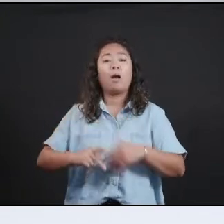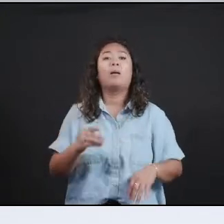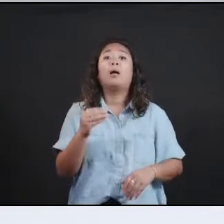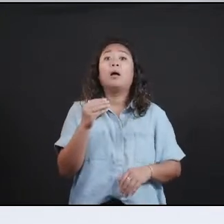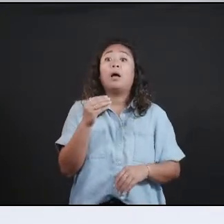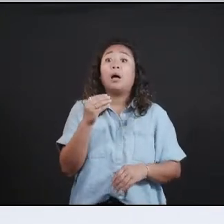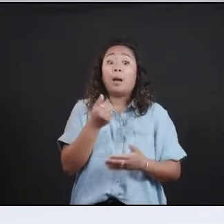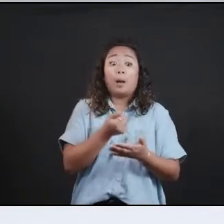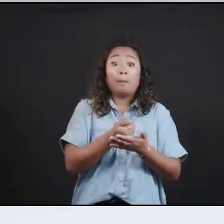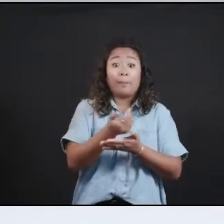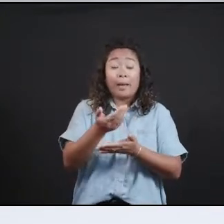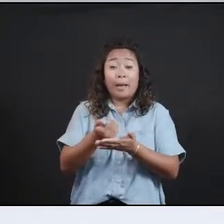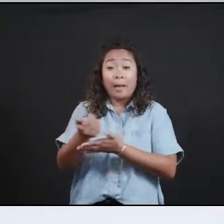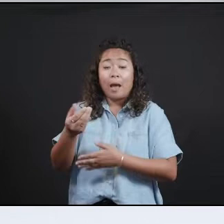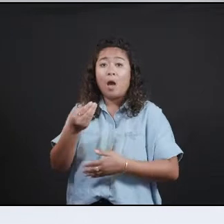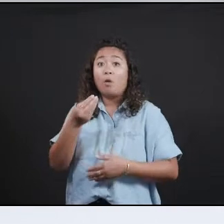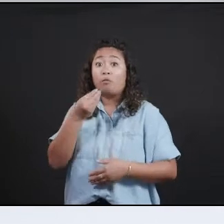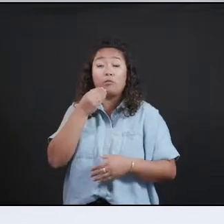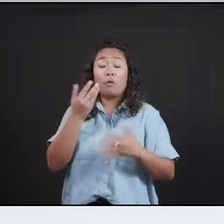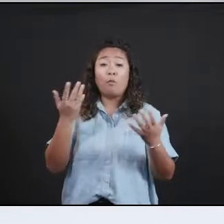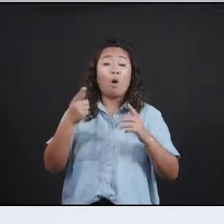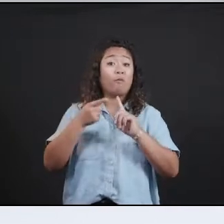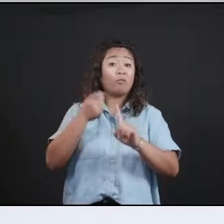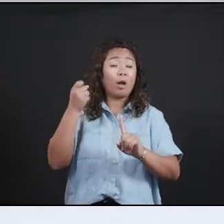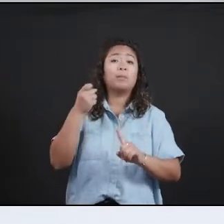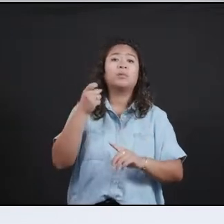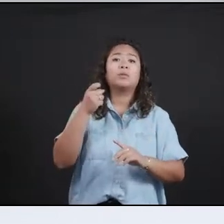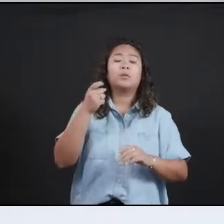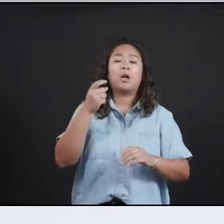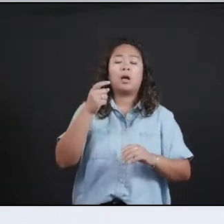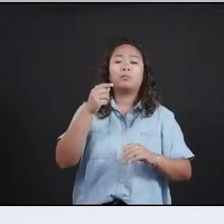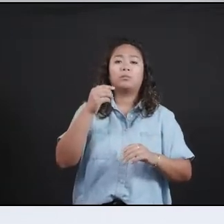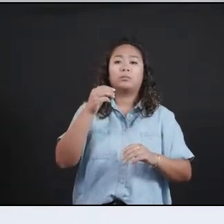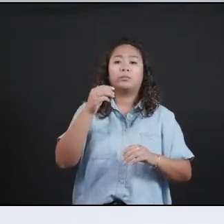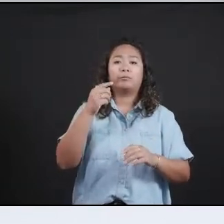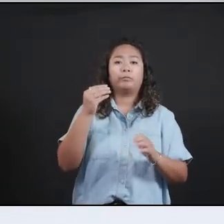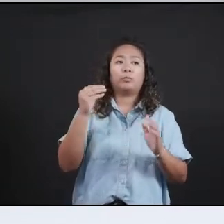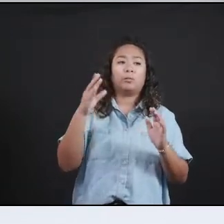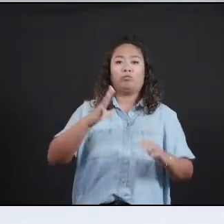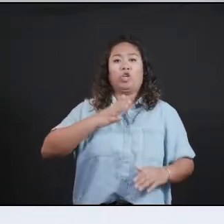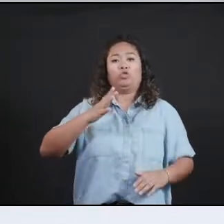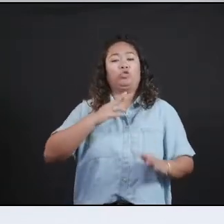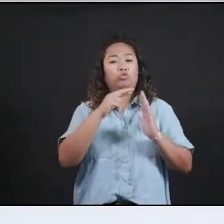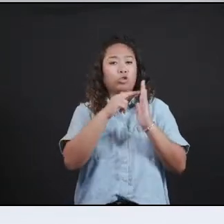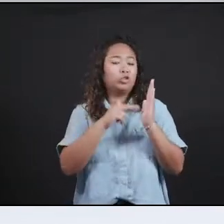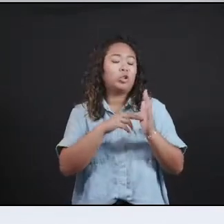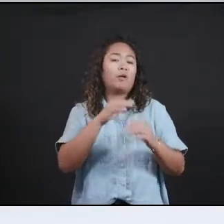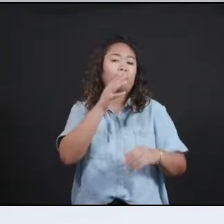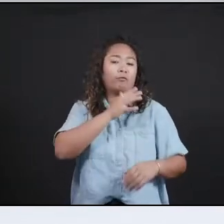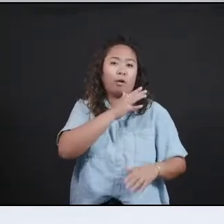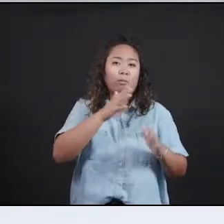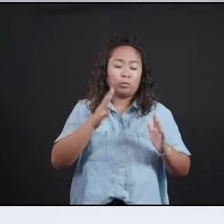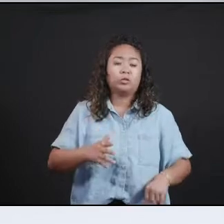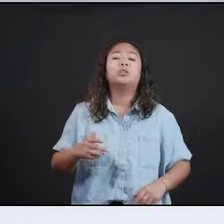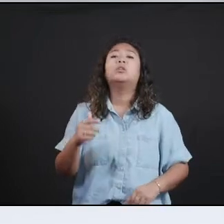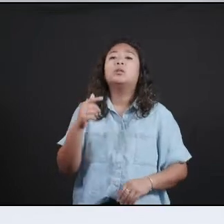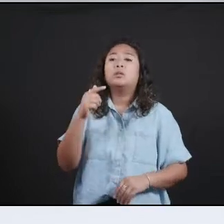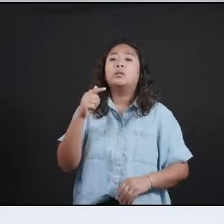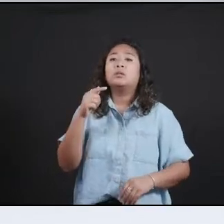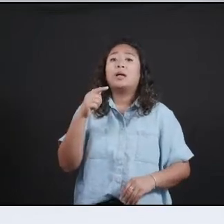of $100,000 from the applicable funds to purchase produce from farmers for the Department of Education's